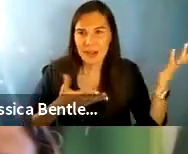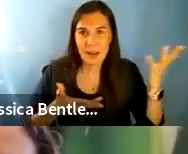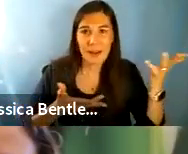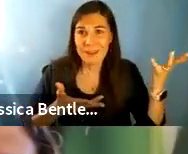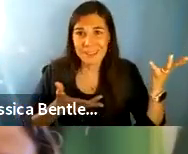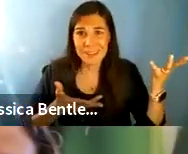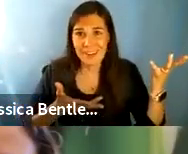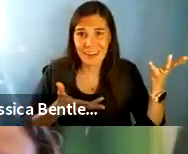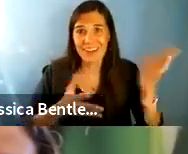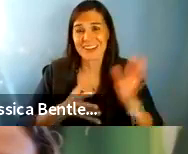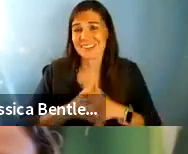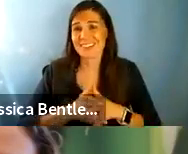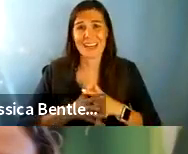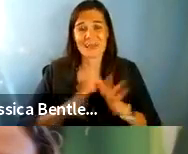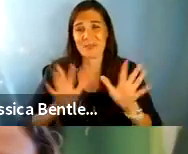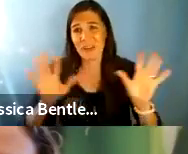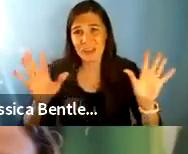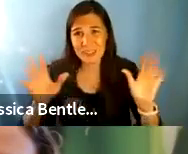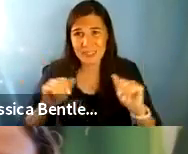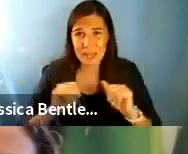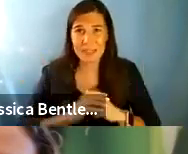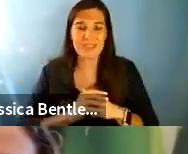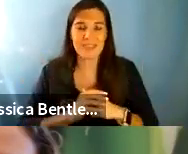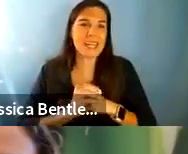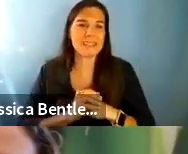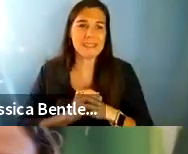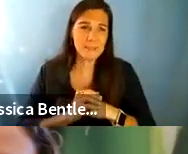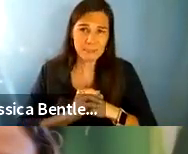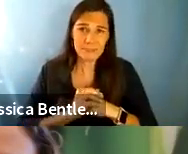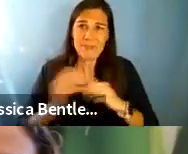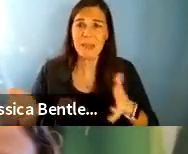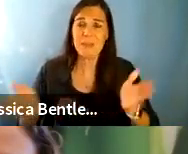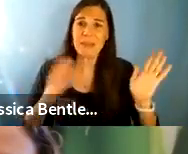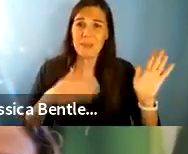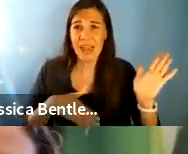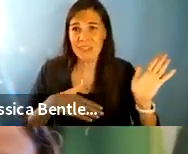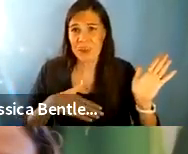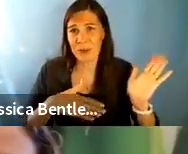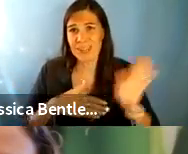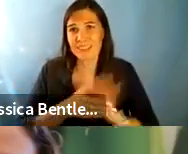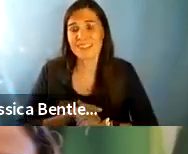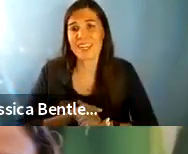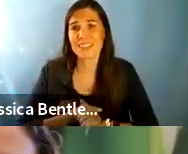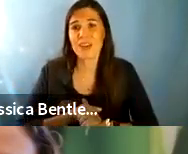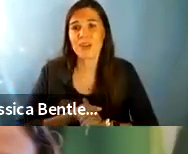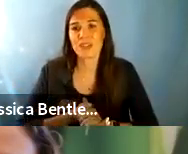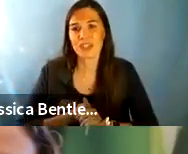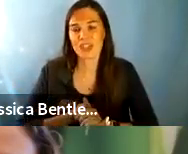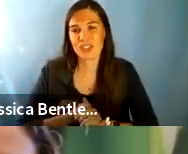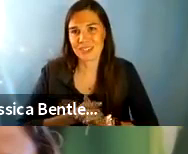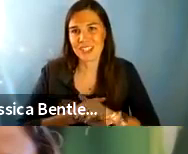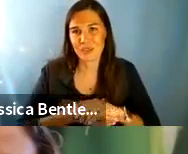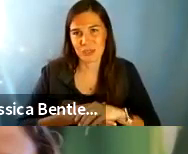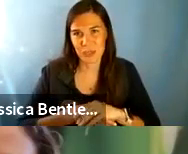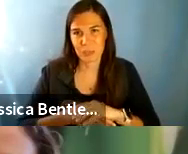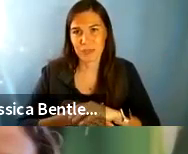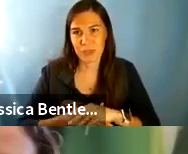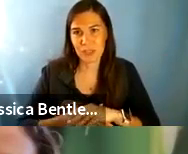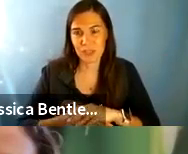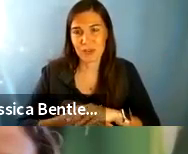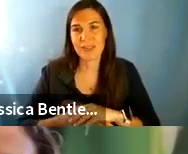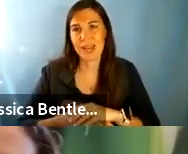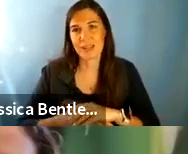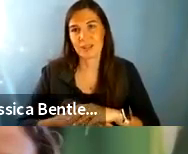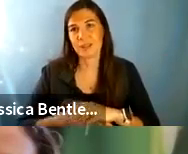medley Americana songs, all different types of things. But then we have the grandstand, which our students get to interpret